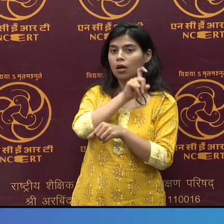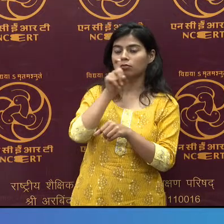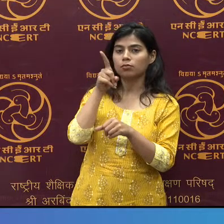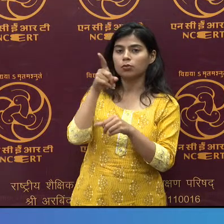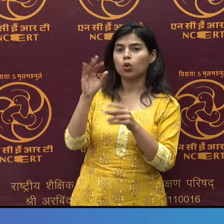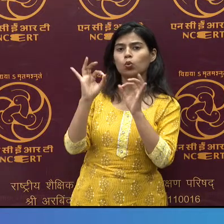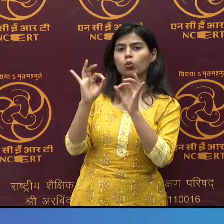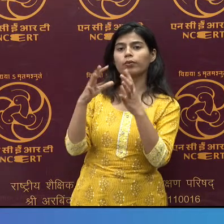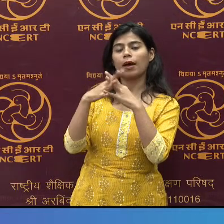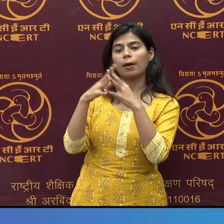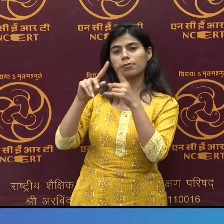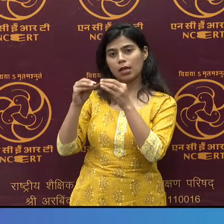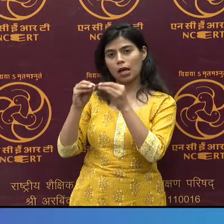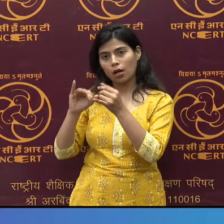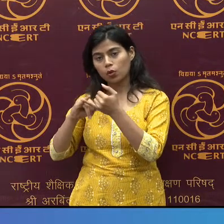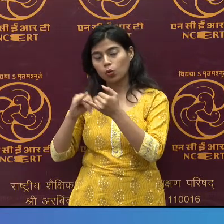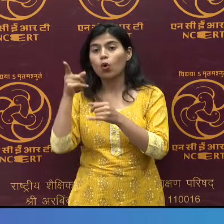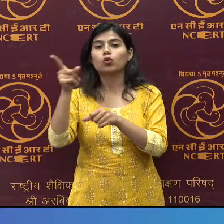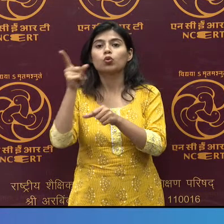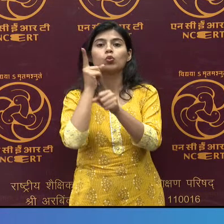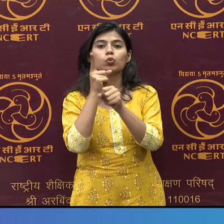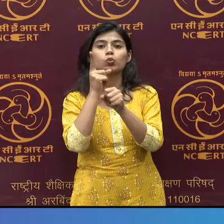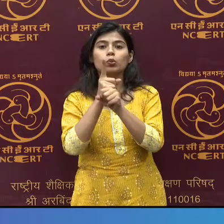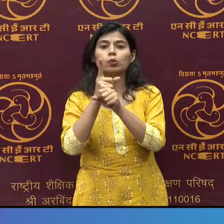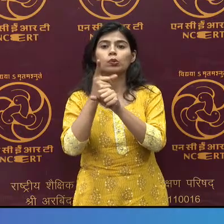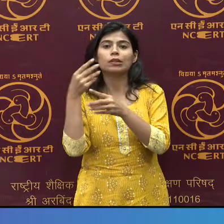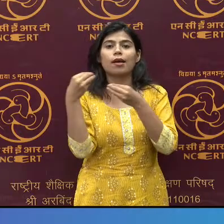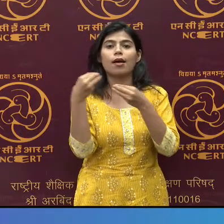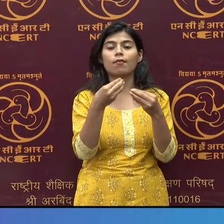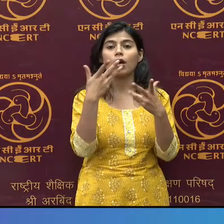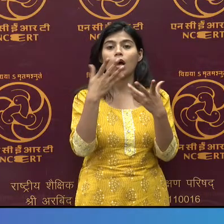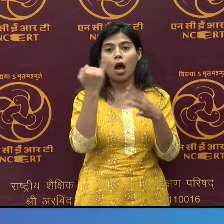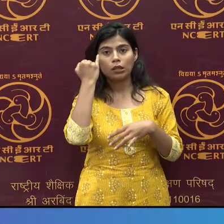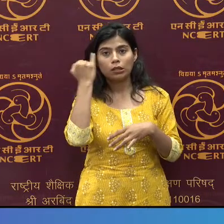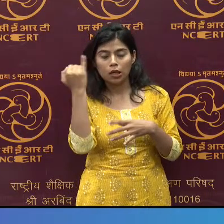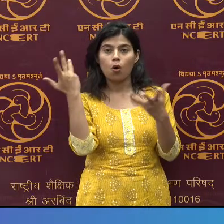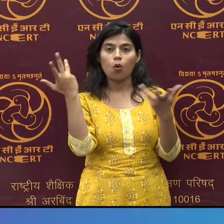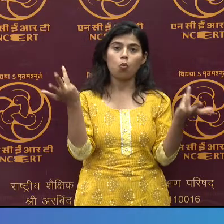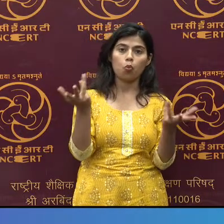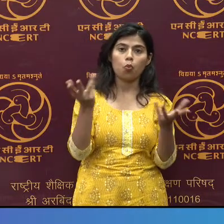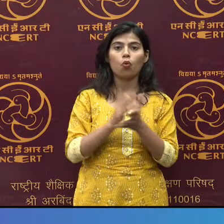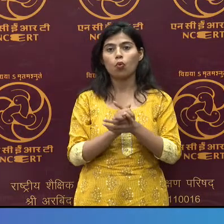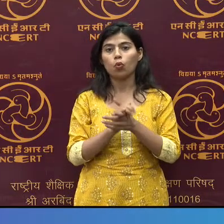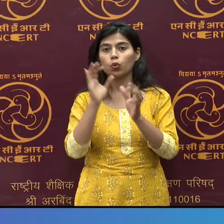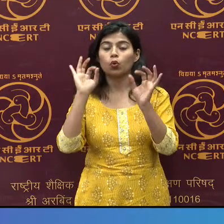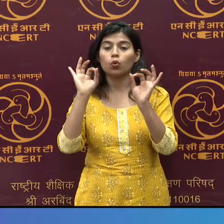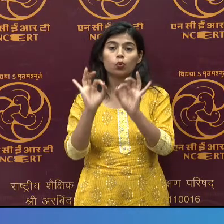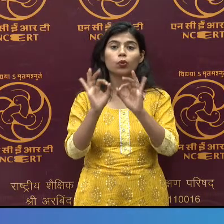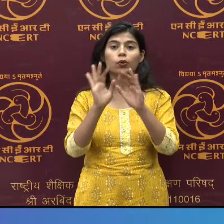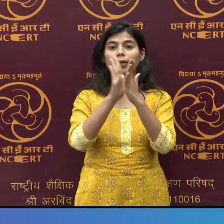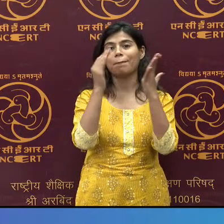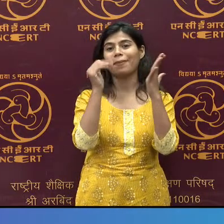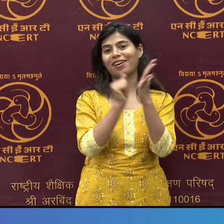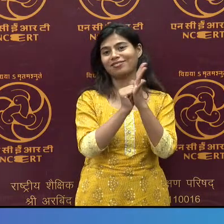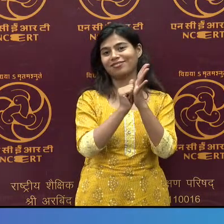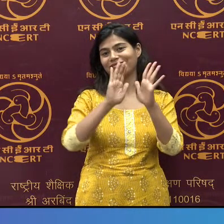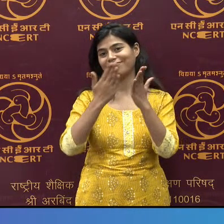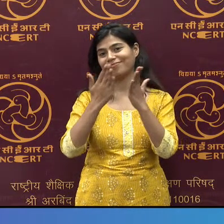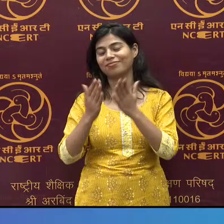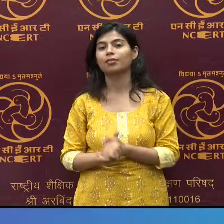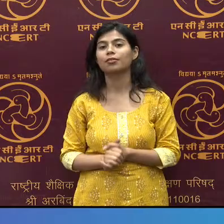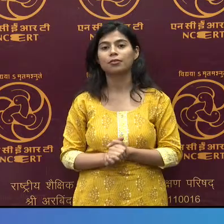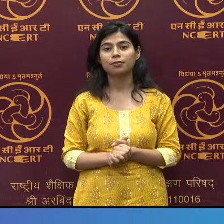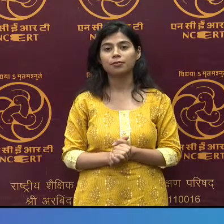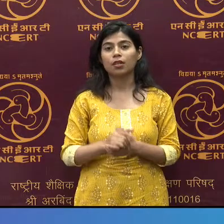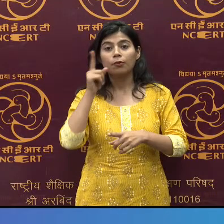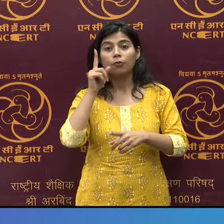or e-magazines. There is nothing right or wrong or good or bad. It is just you should have information. More